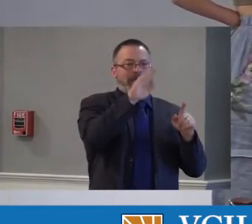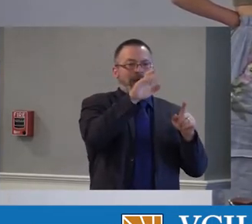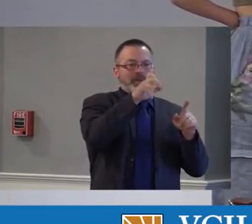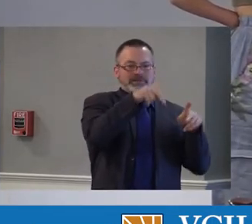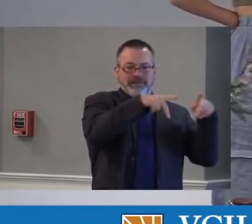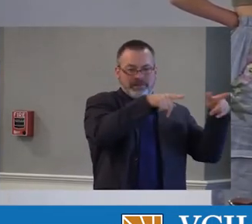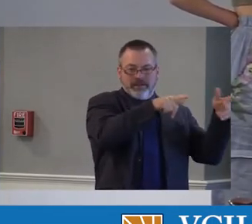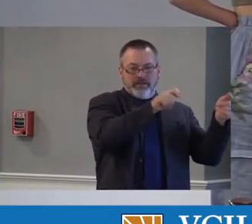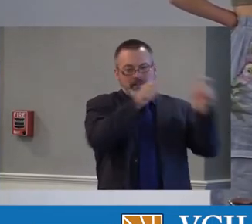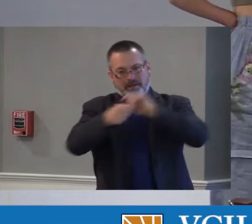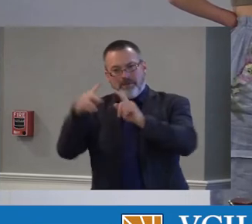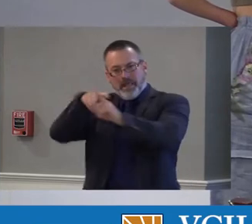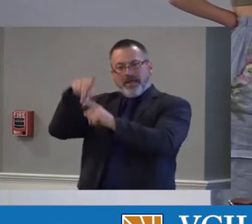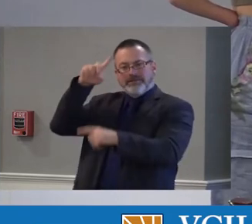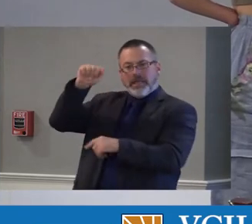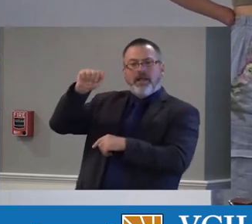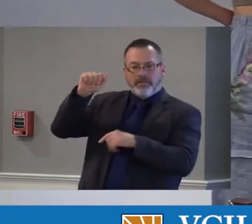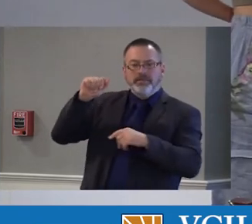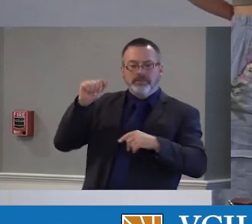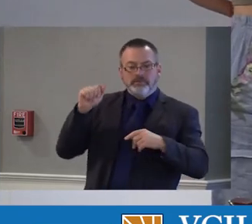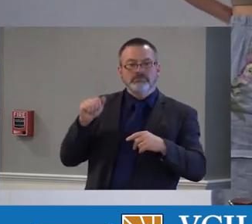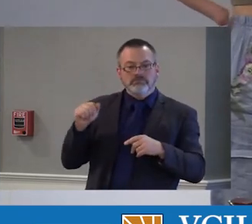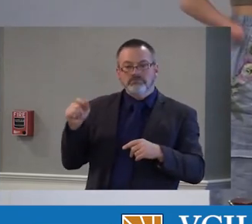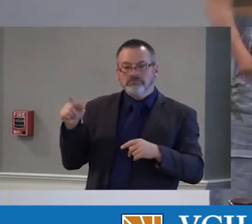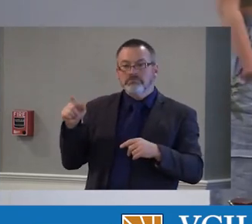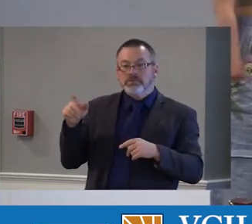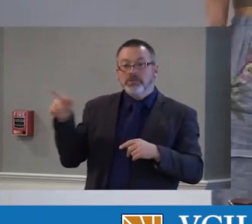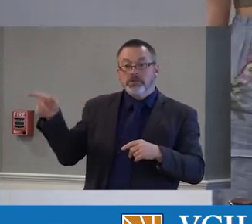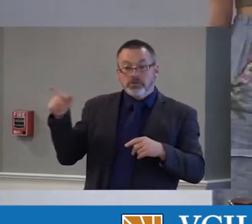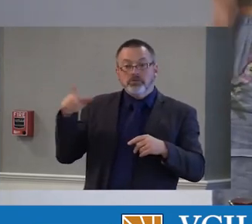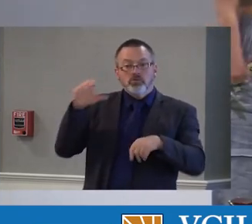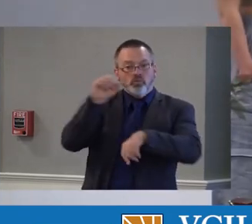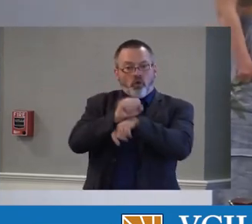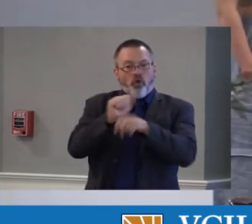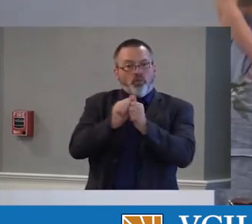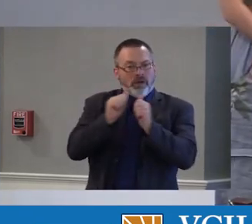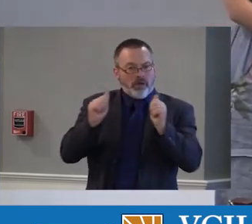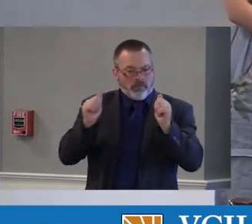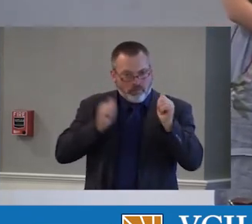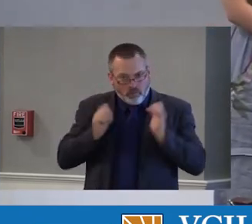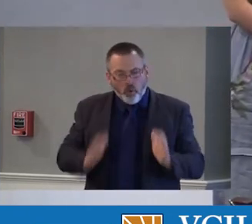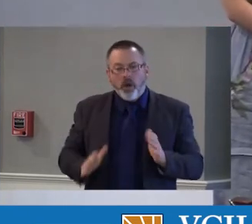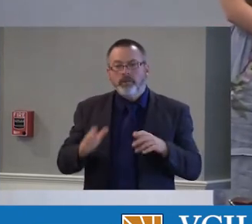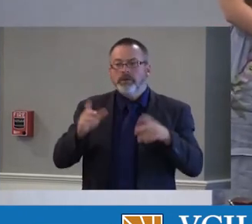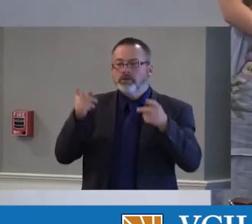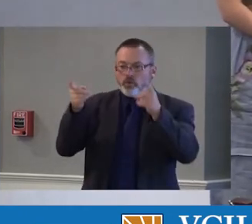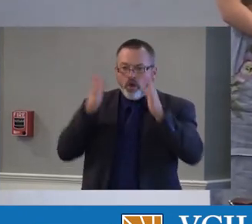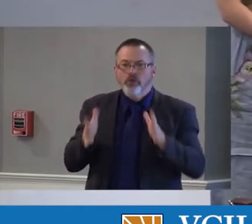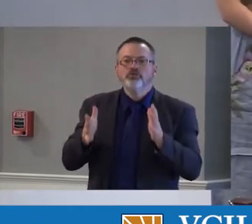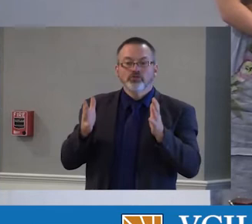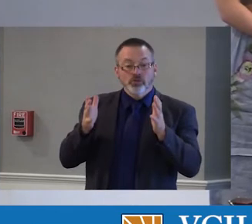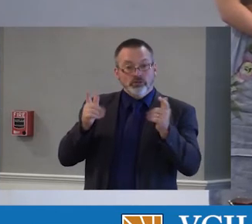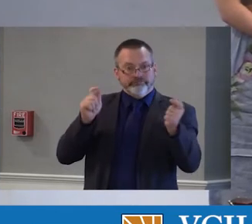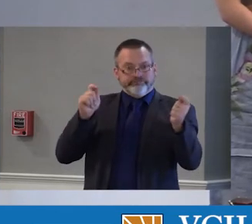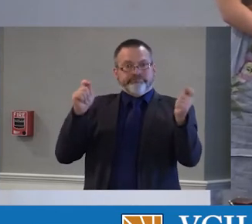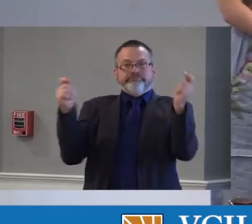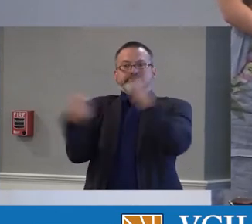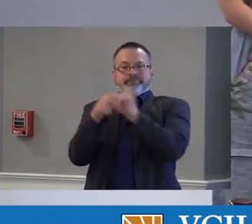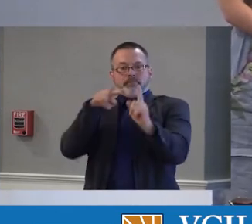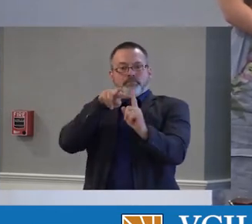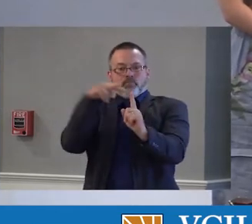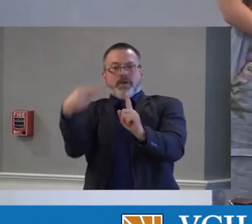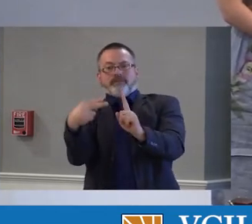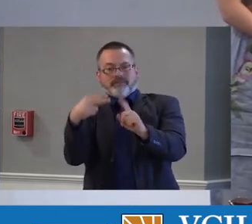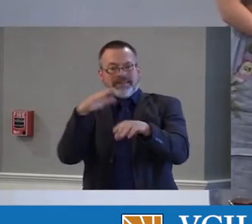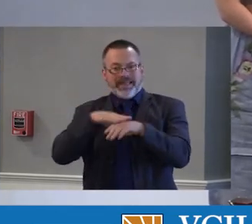Acting classes, I'm sorry. She worked with performers and administration to change the curriculum, encouraging the university